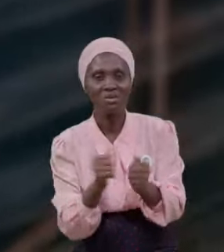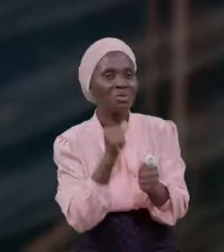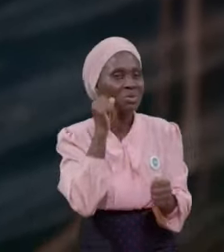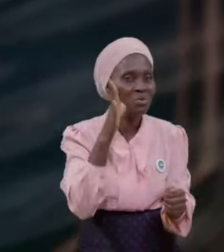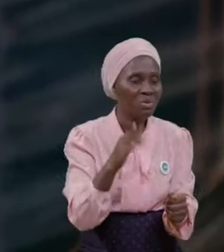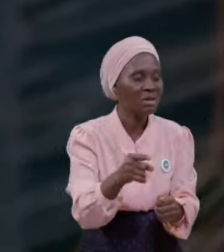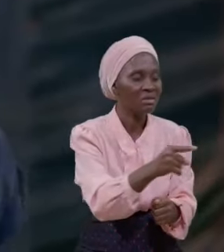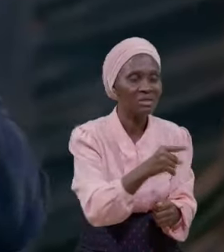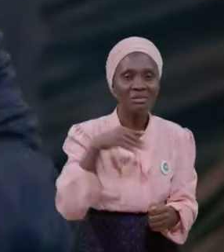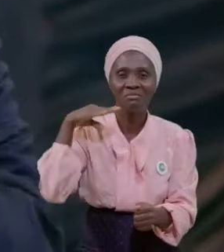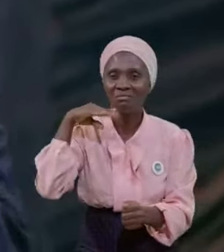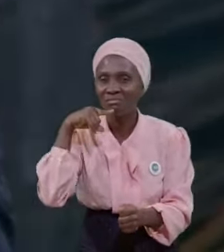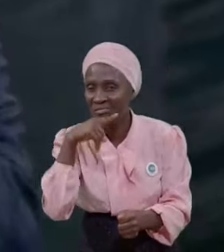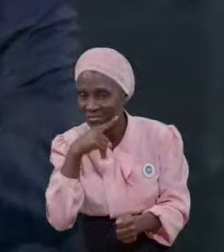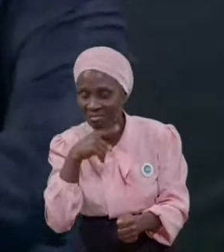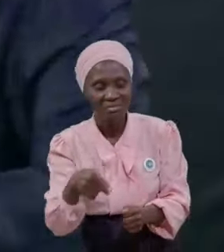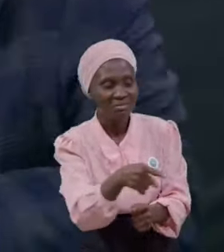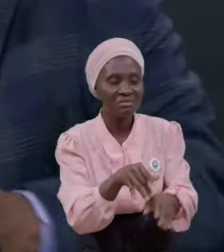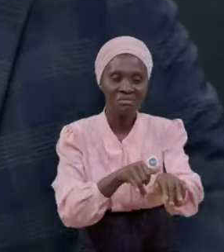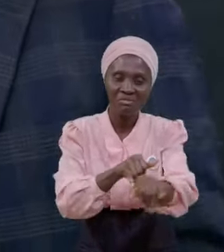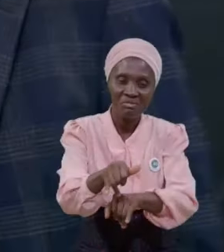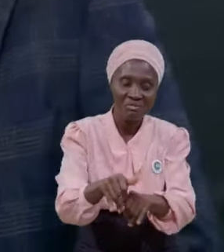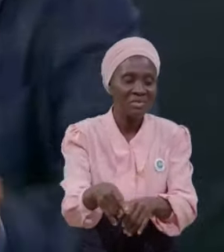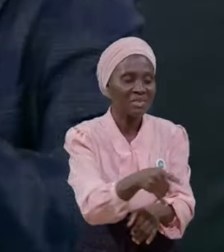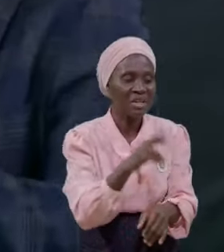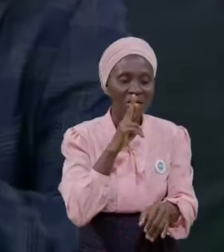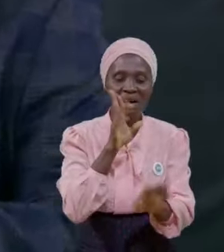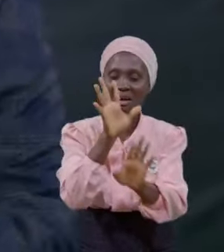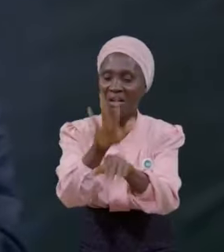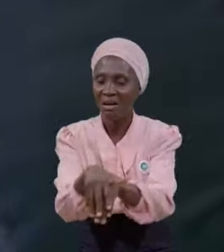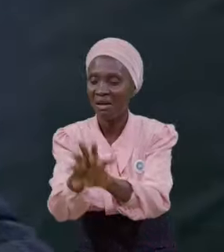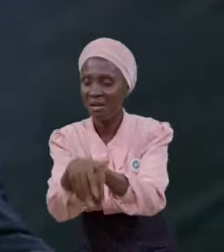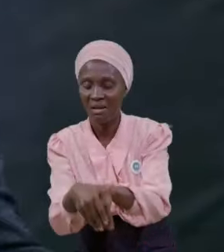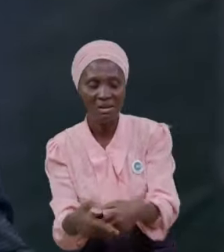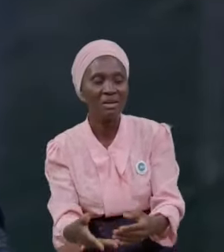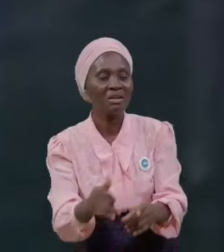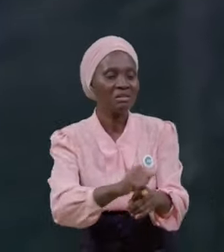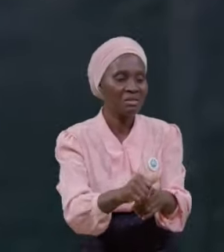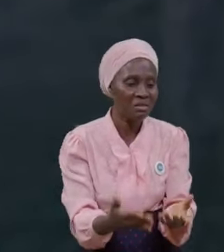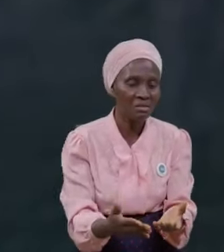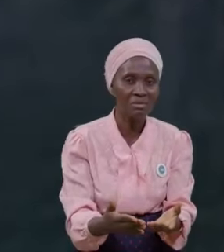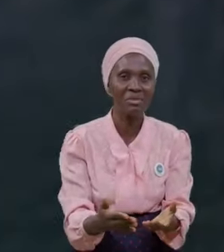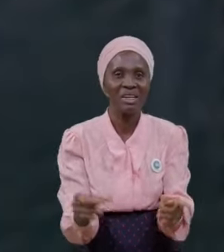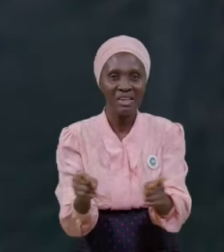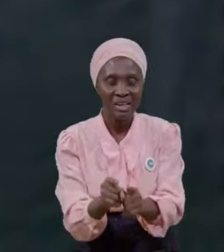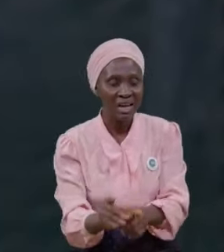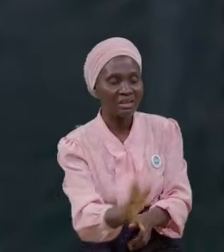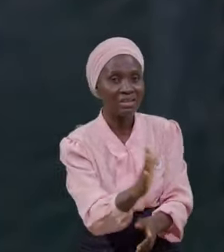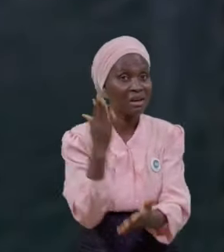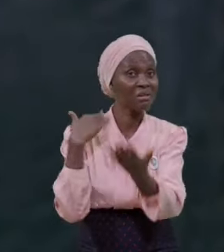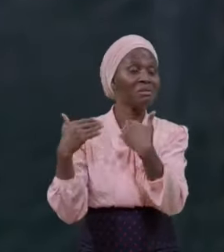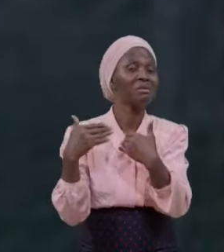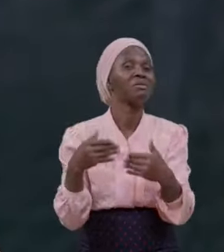They're hypocritical after their former manners. It tells us then, all